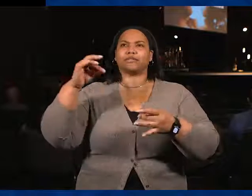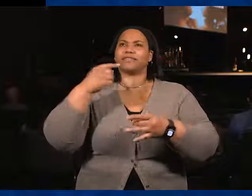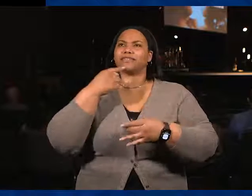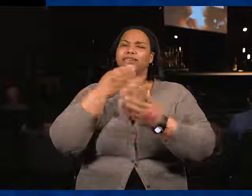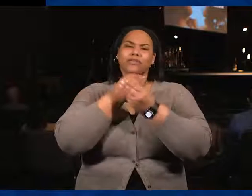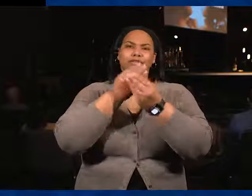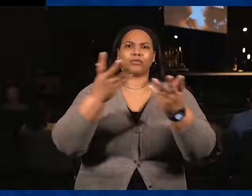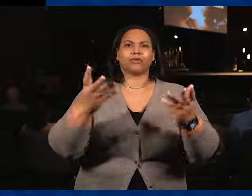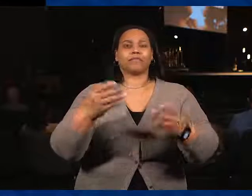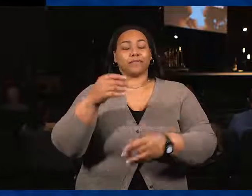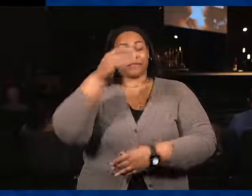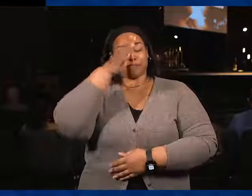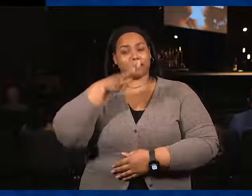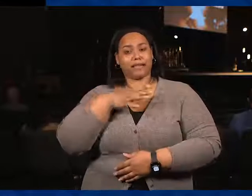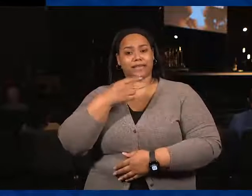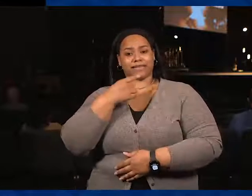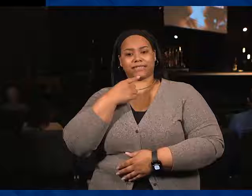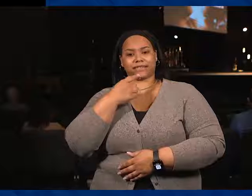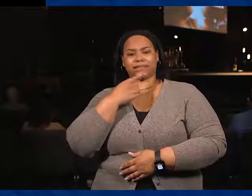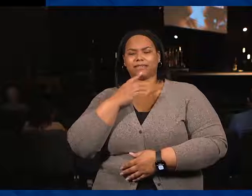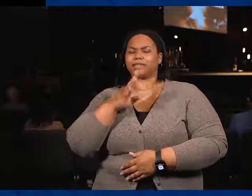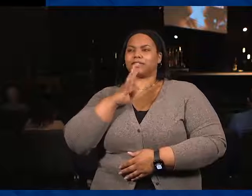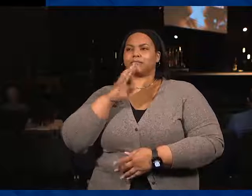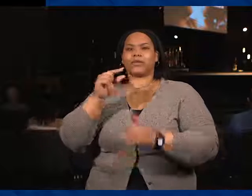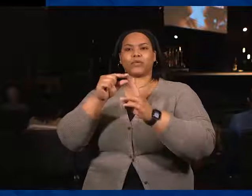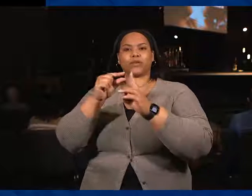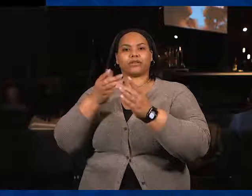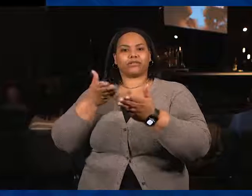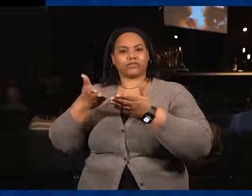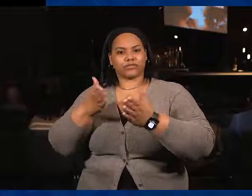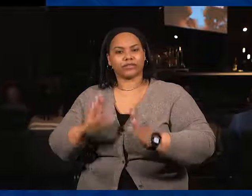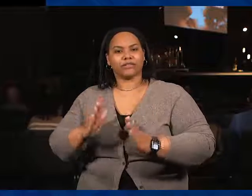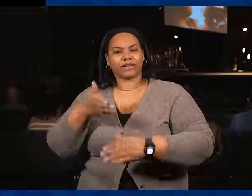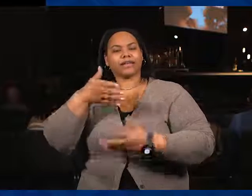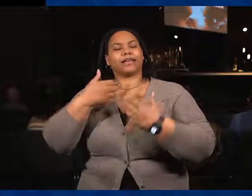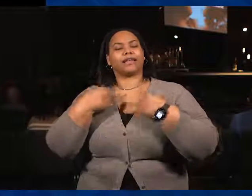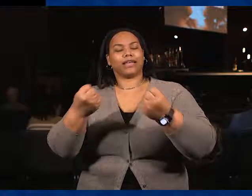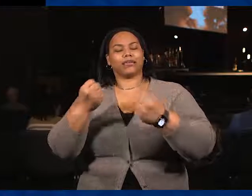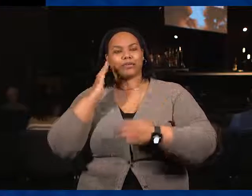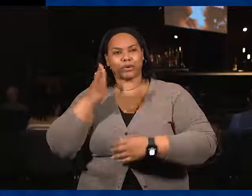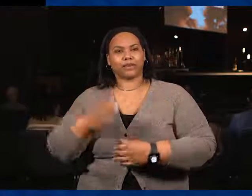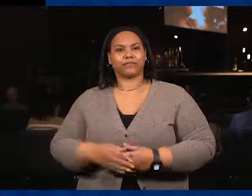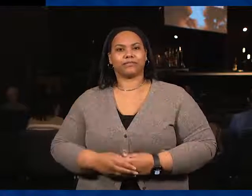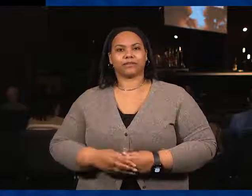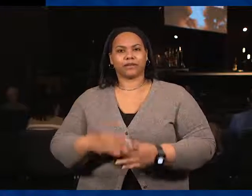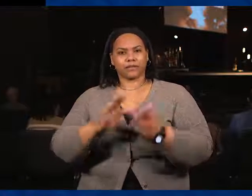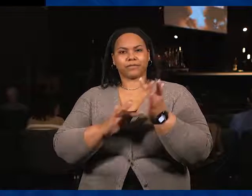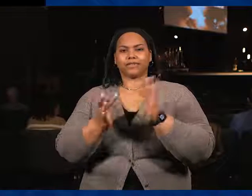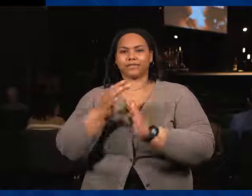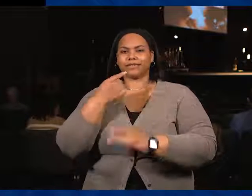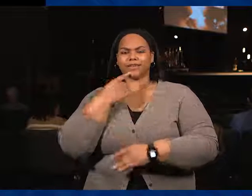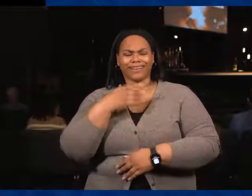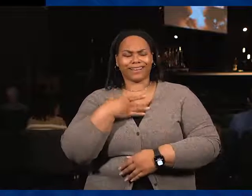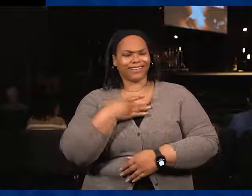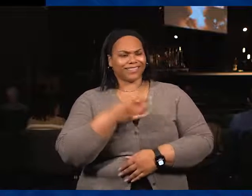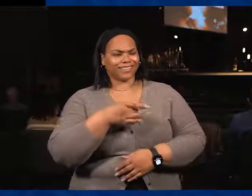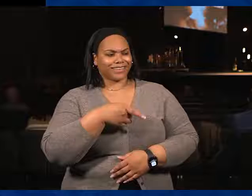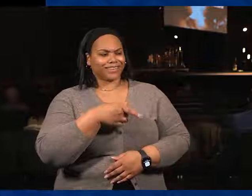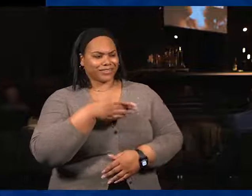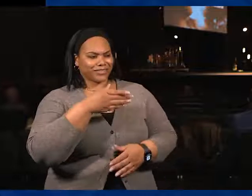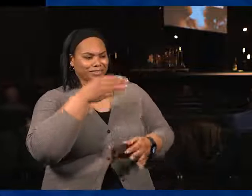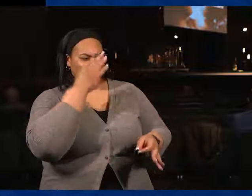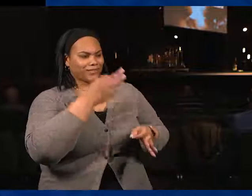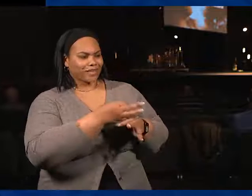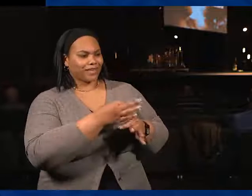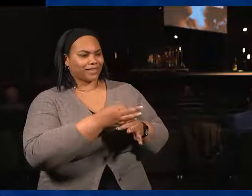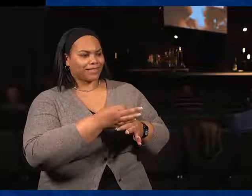word, and my servant will be healed. But Jesus says, I like your faith, and the